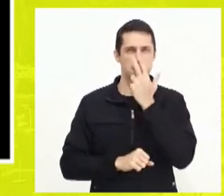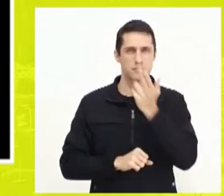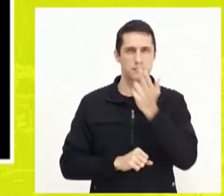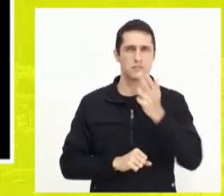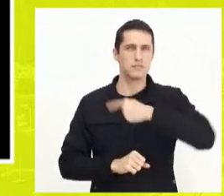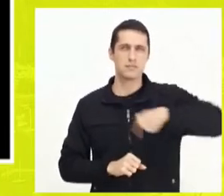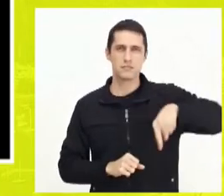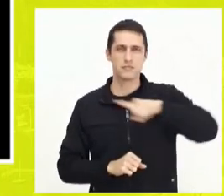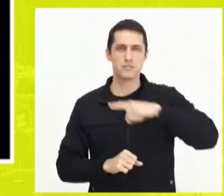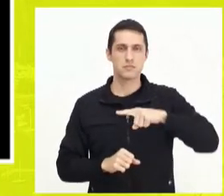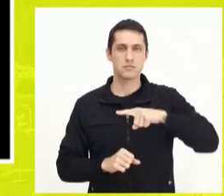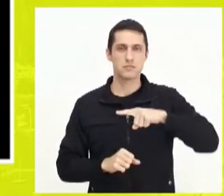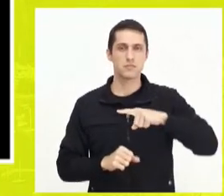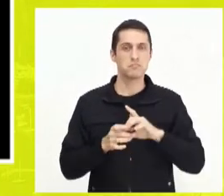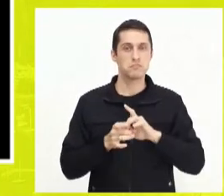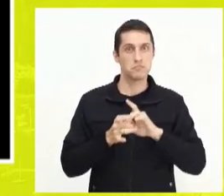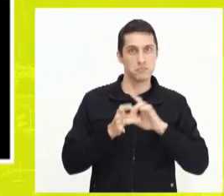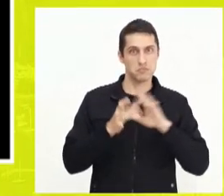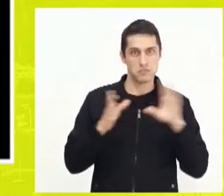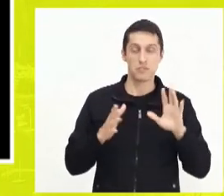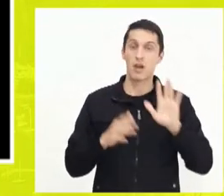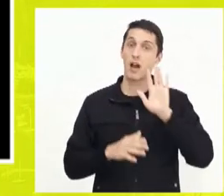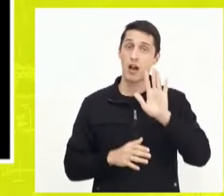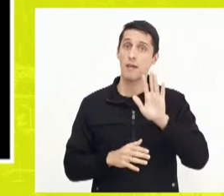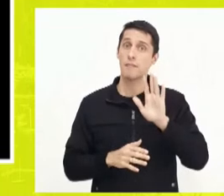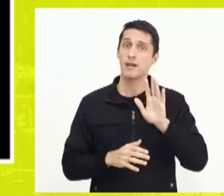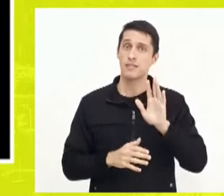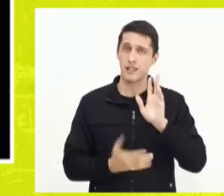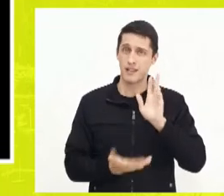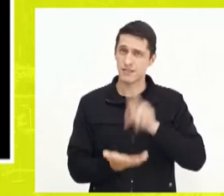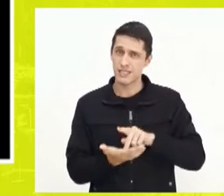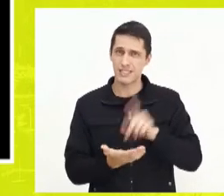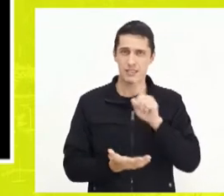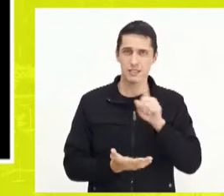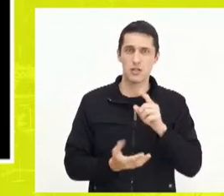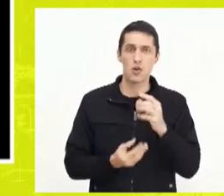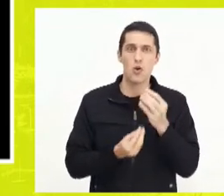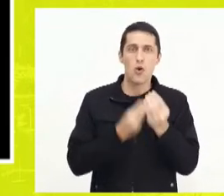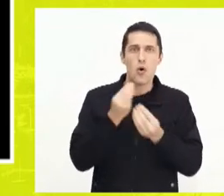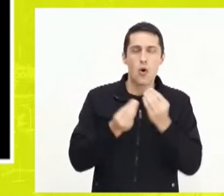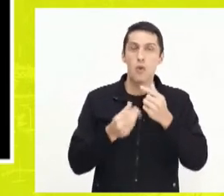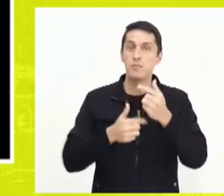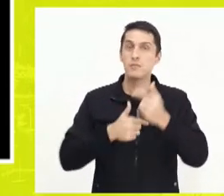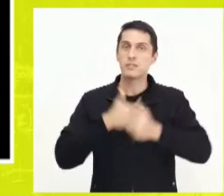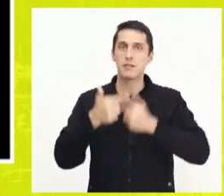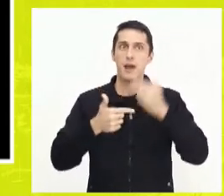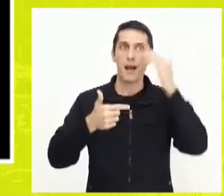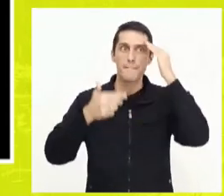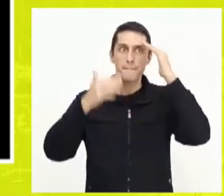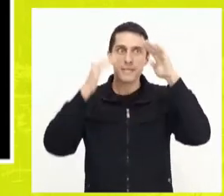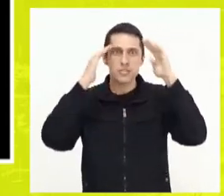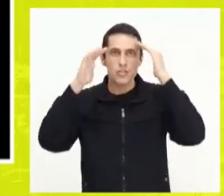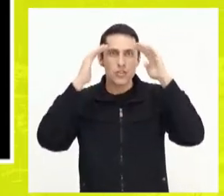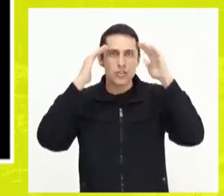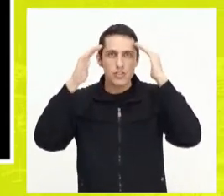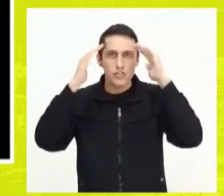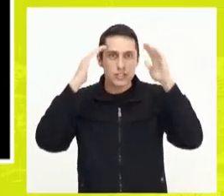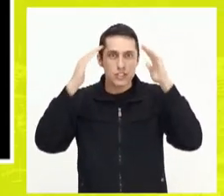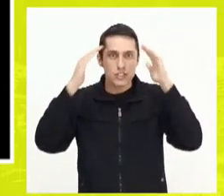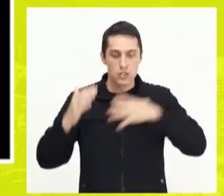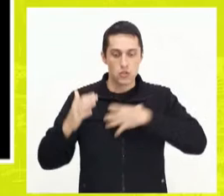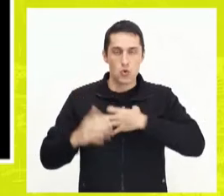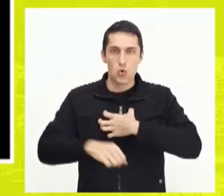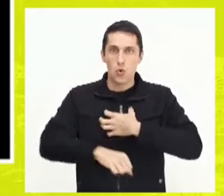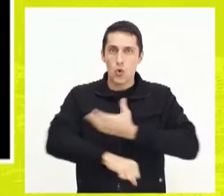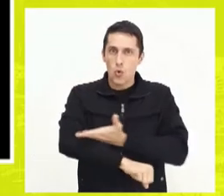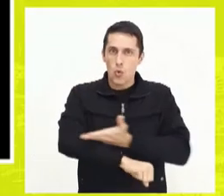you know theoretically we are super free but we are not super free because the behavioral